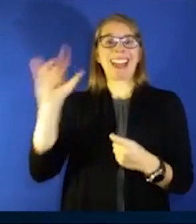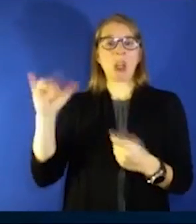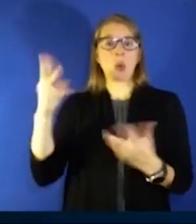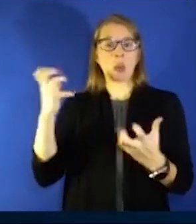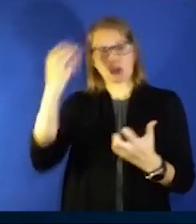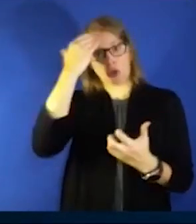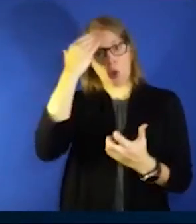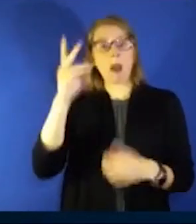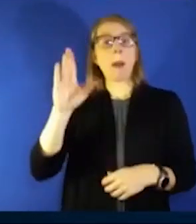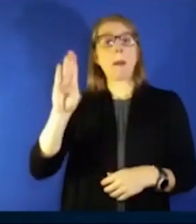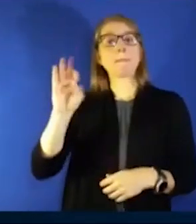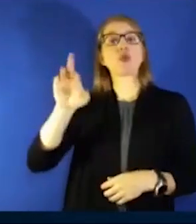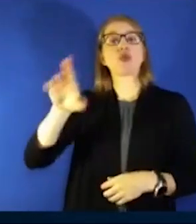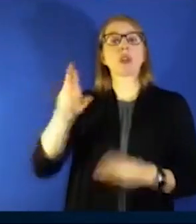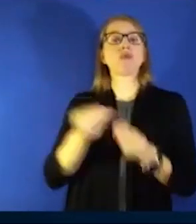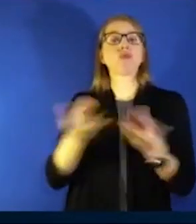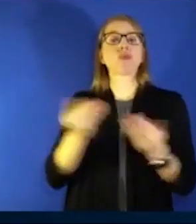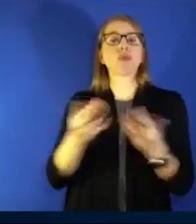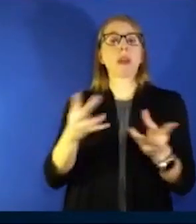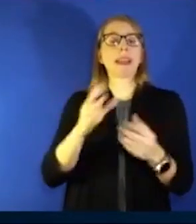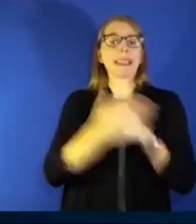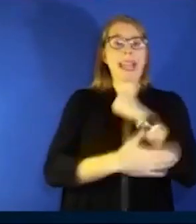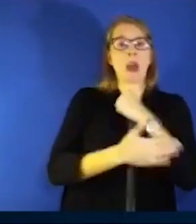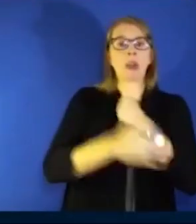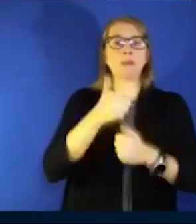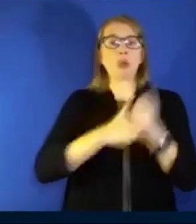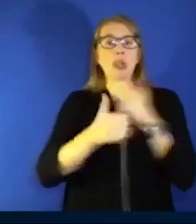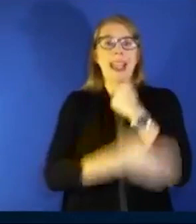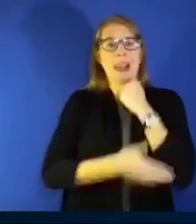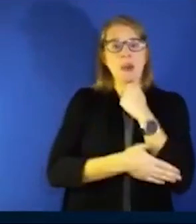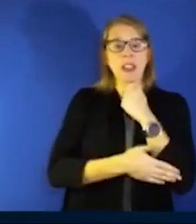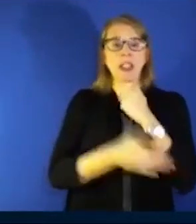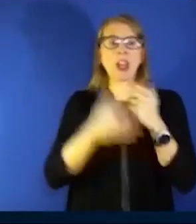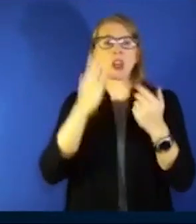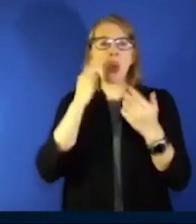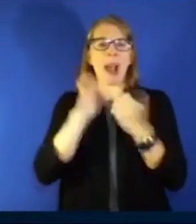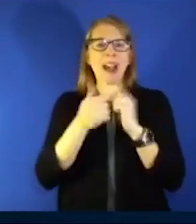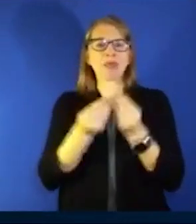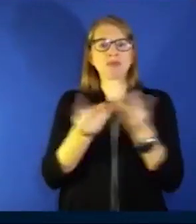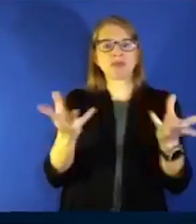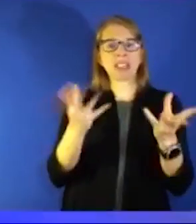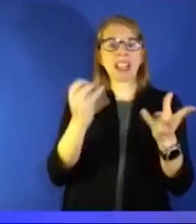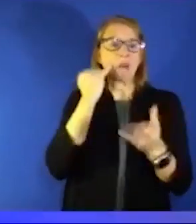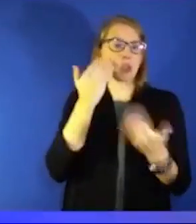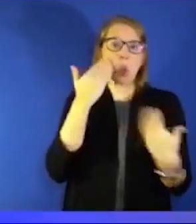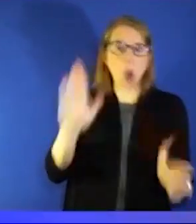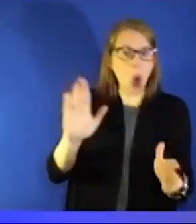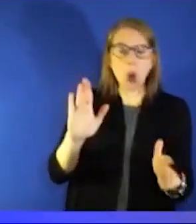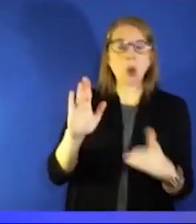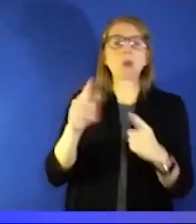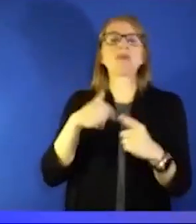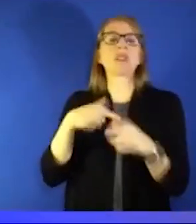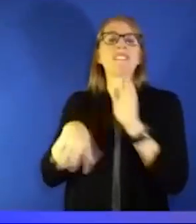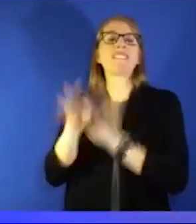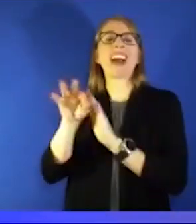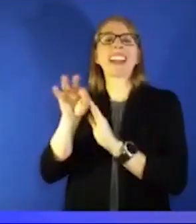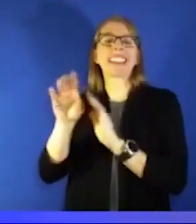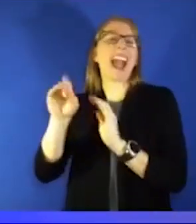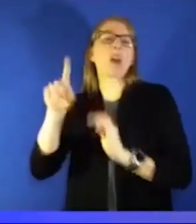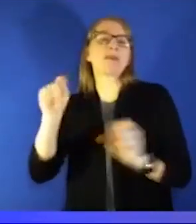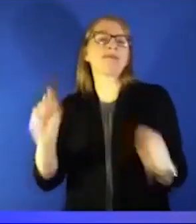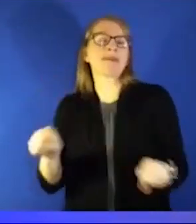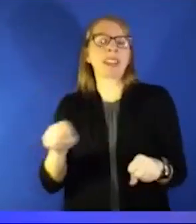distributed county by county in Kansas? Do you know how they're being distributed by chance? If you don't, we can find that out. But I don't know the answer to that. So that